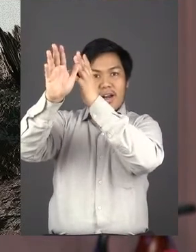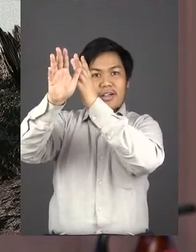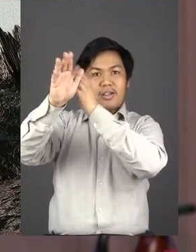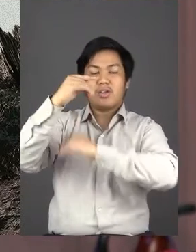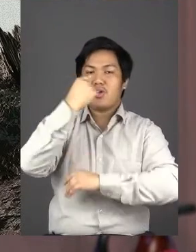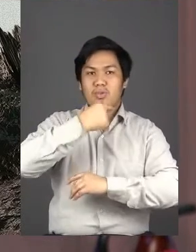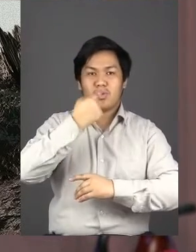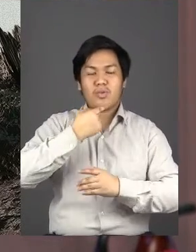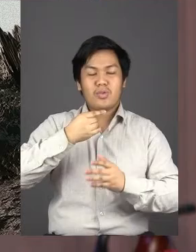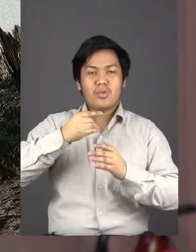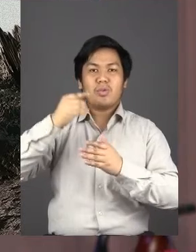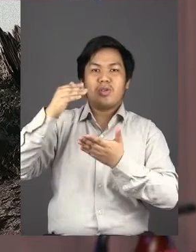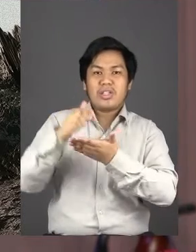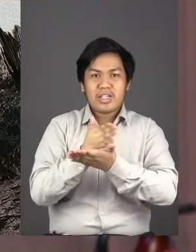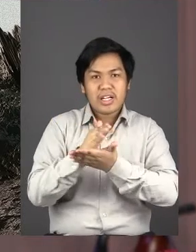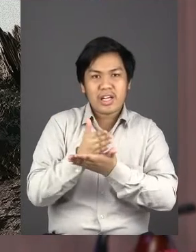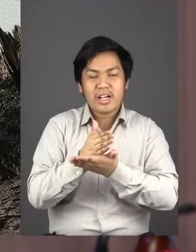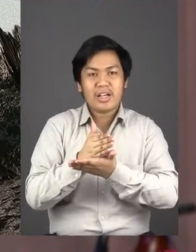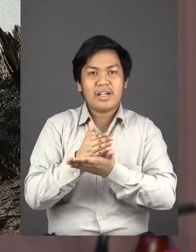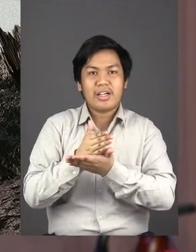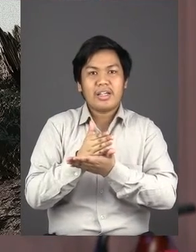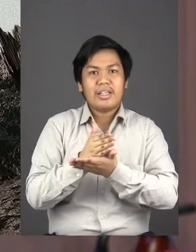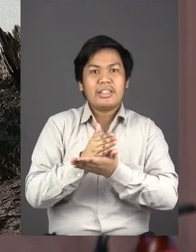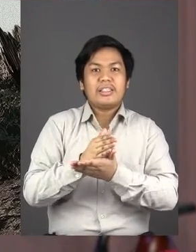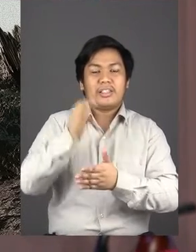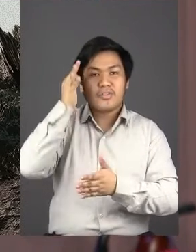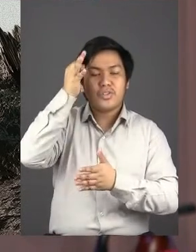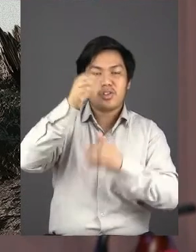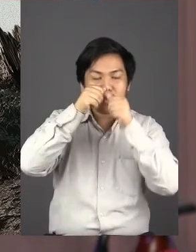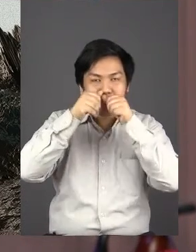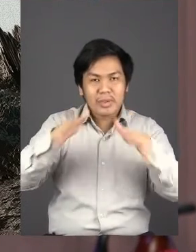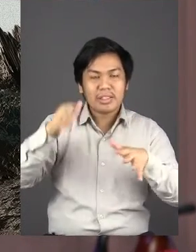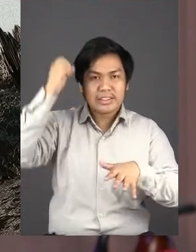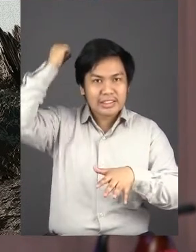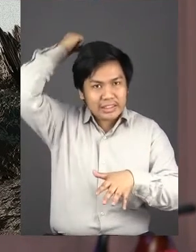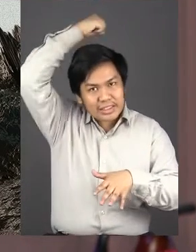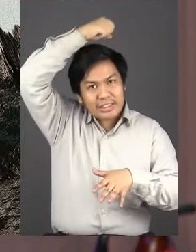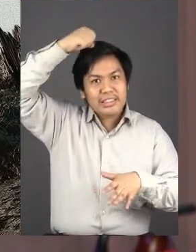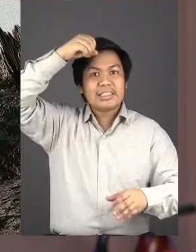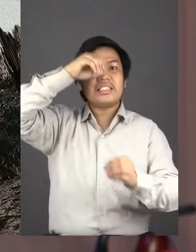you to share in the inheritance of the saints in light.